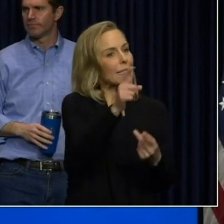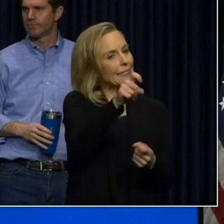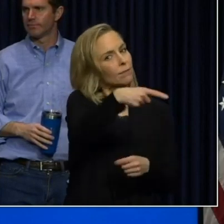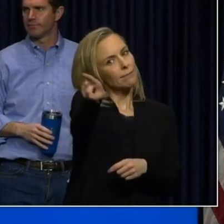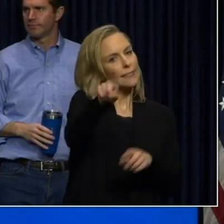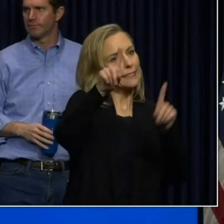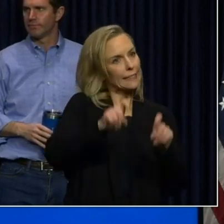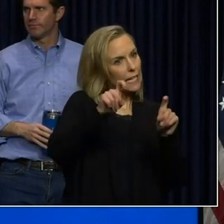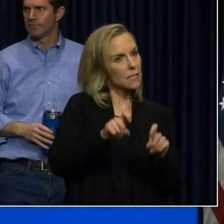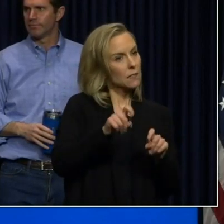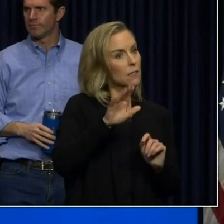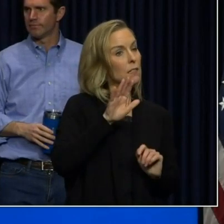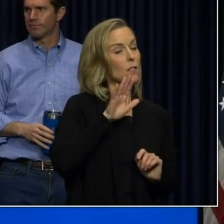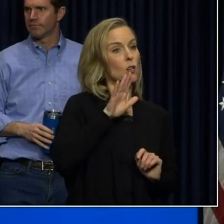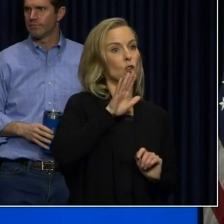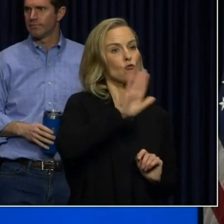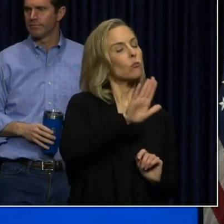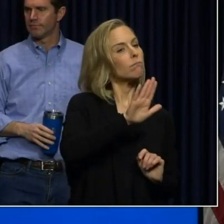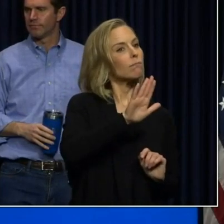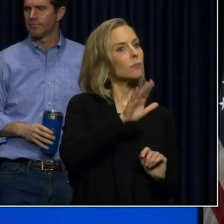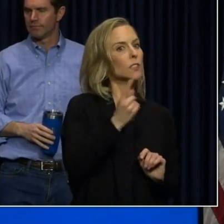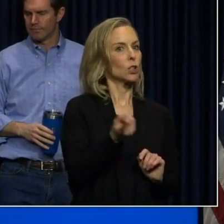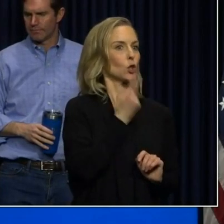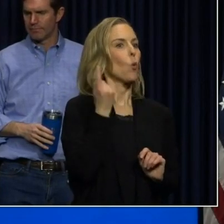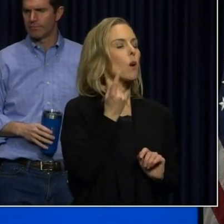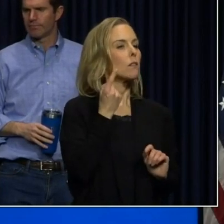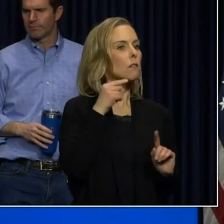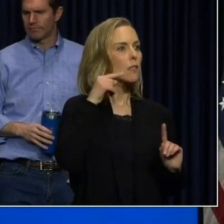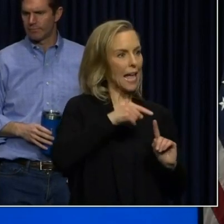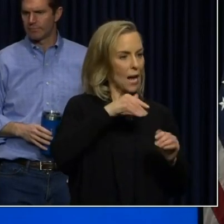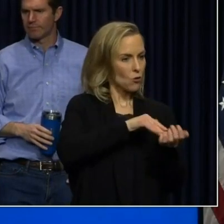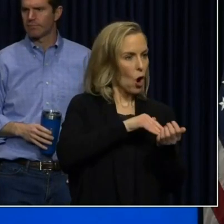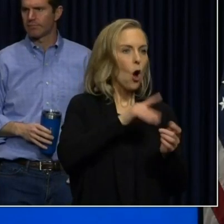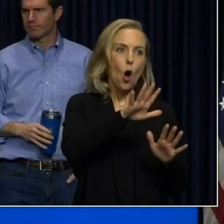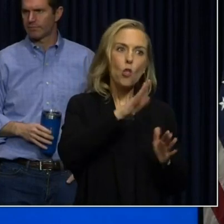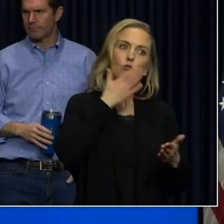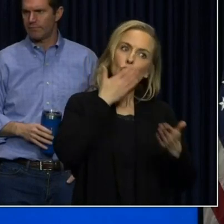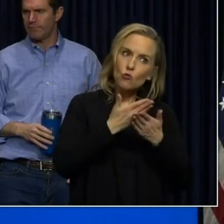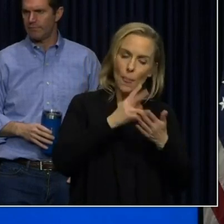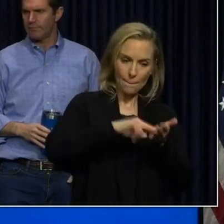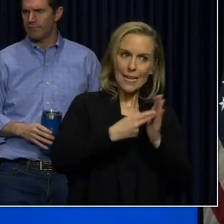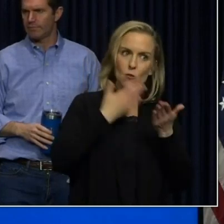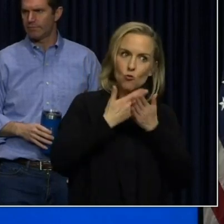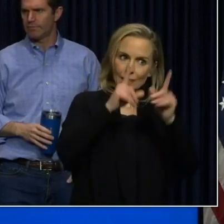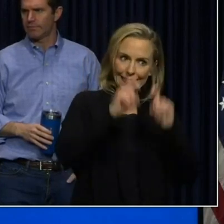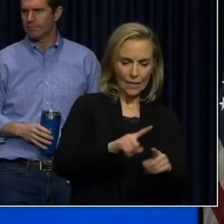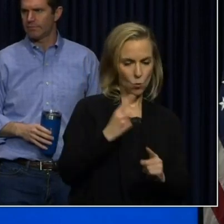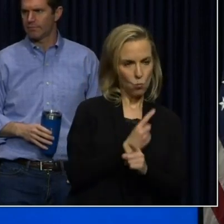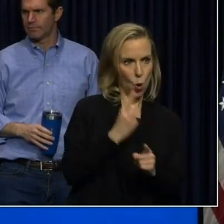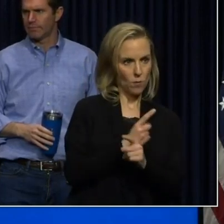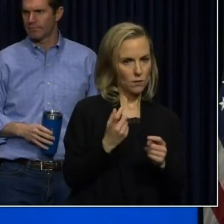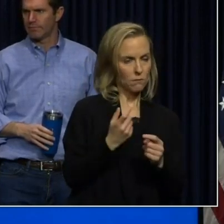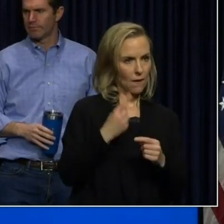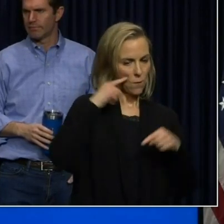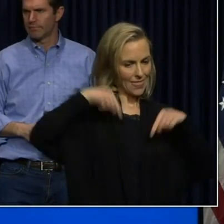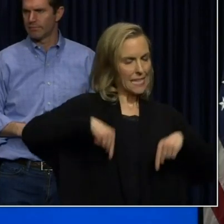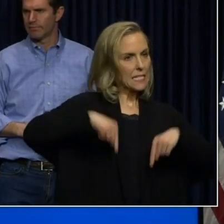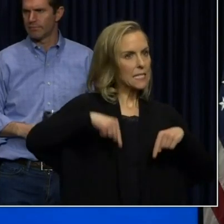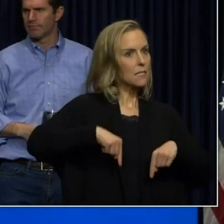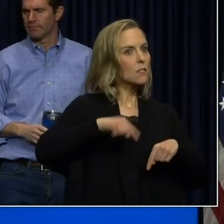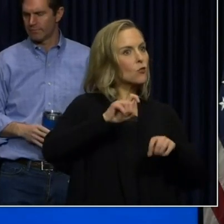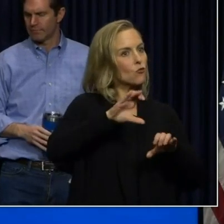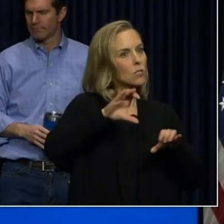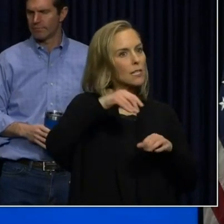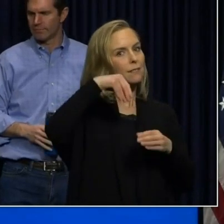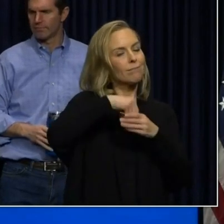testing, that's your best likelihood that someone actually knows that they're using a good test that's appropriate for the purpose, and it should be